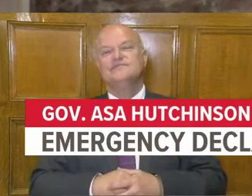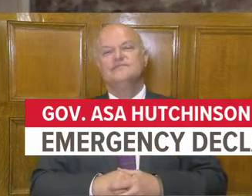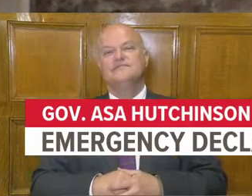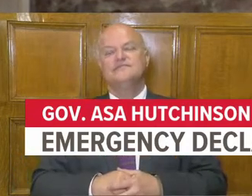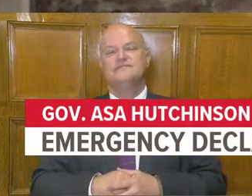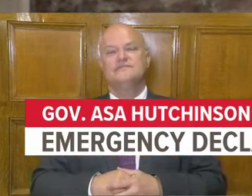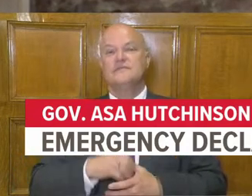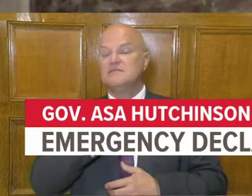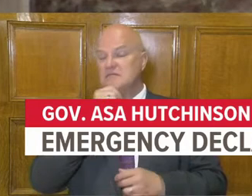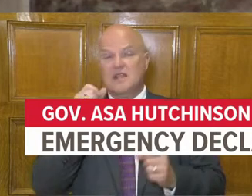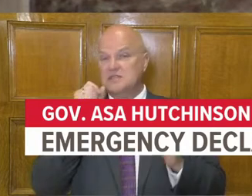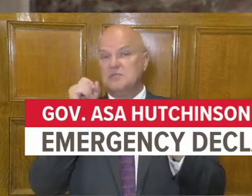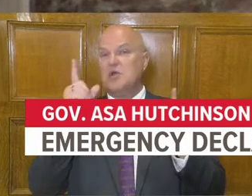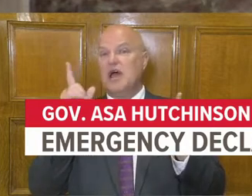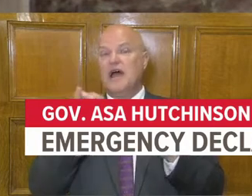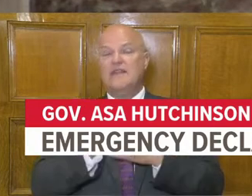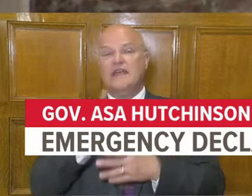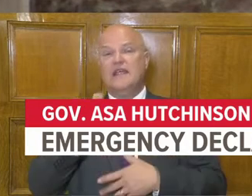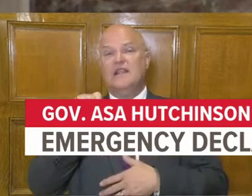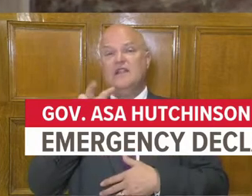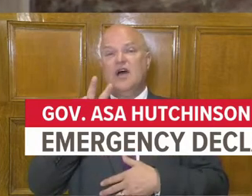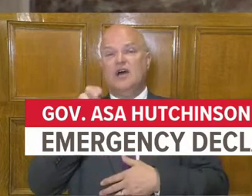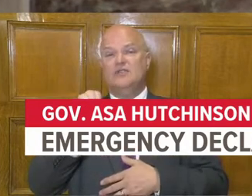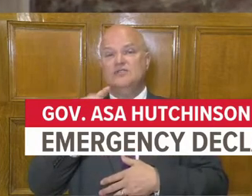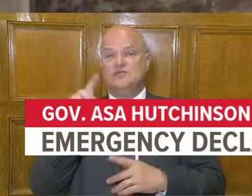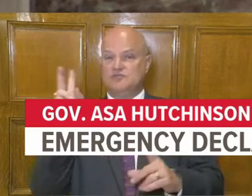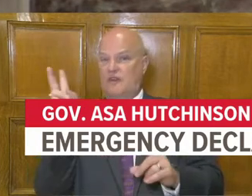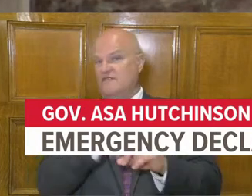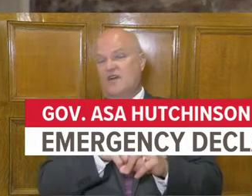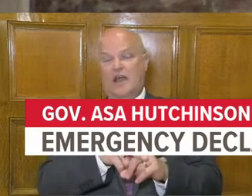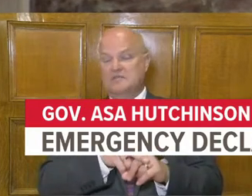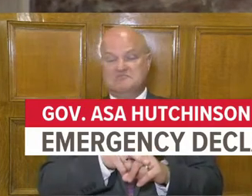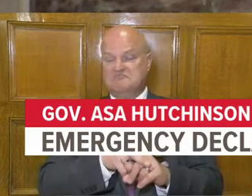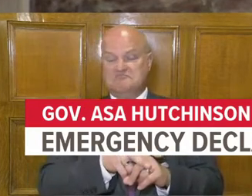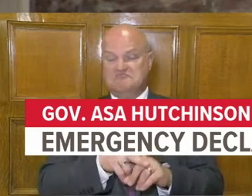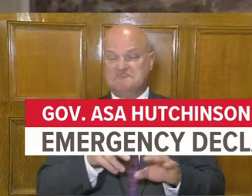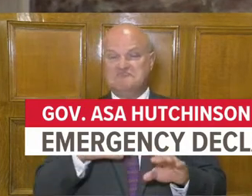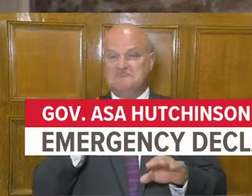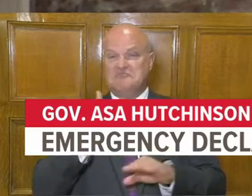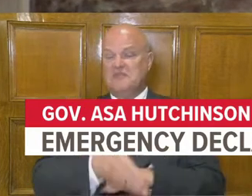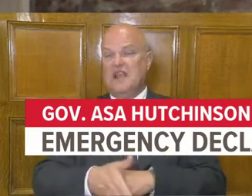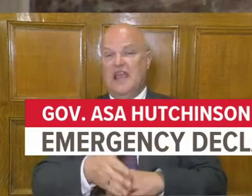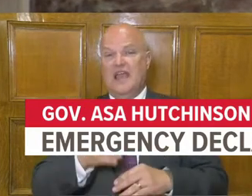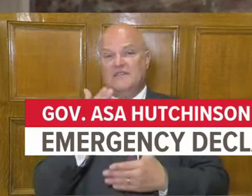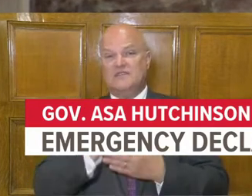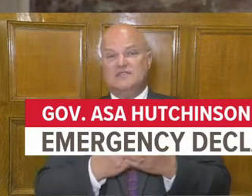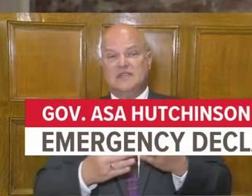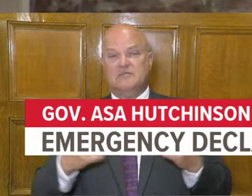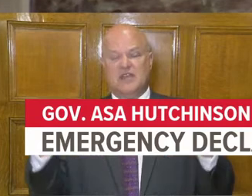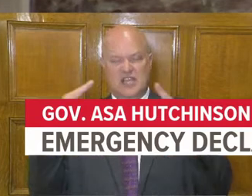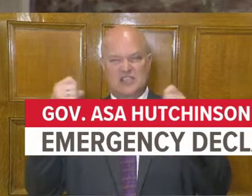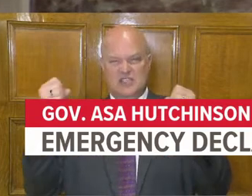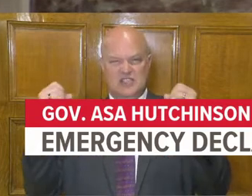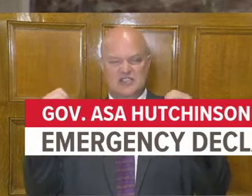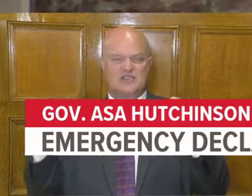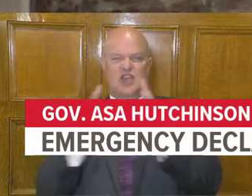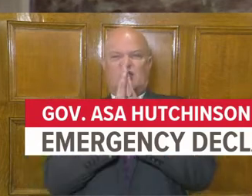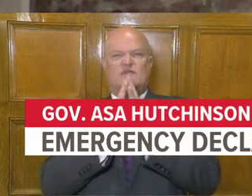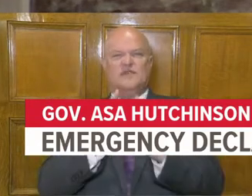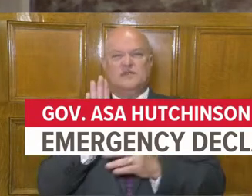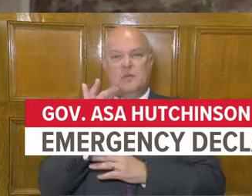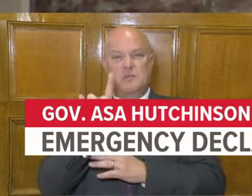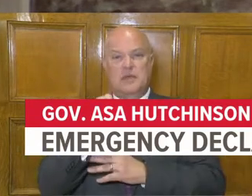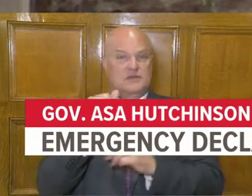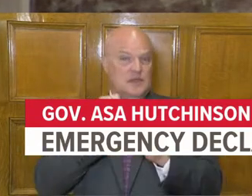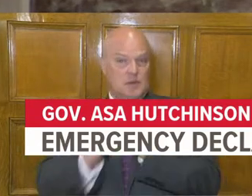There's not a surprise that lawsuits are filed after some of the controversial bills that were